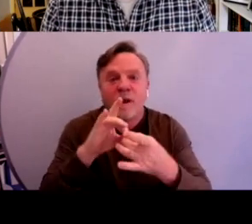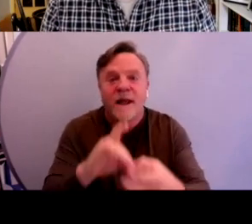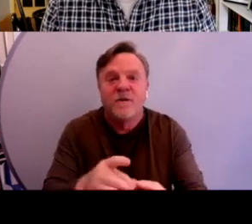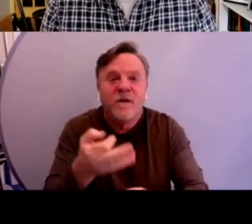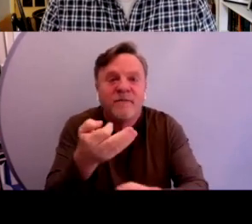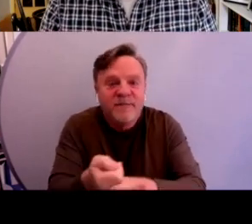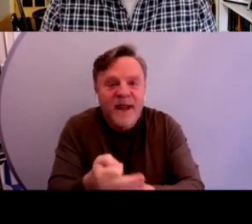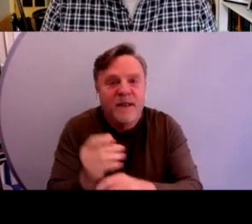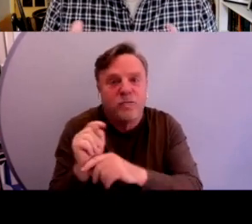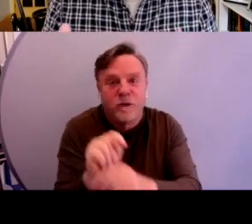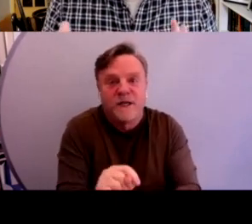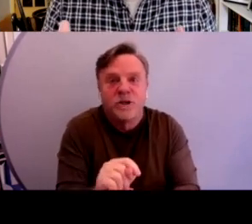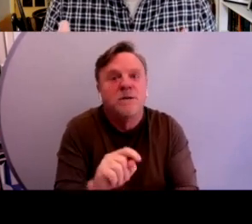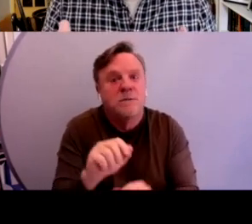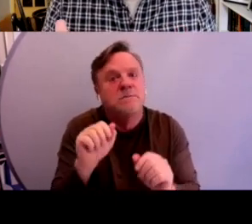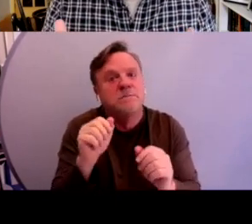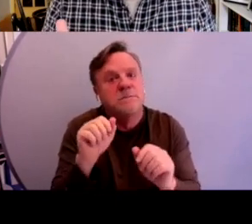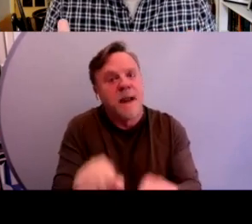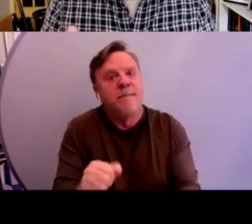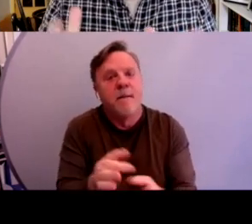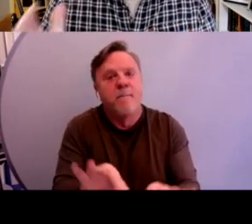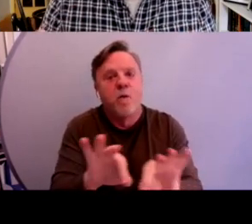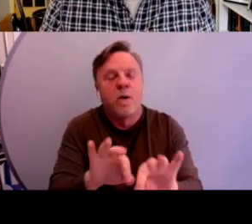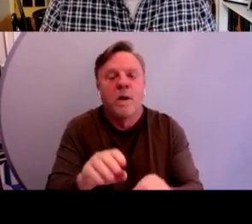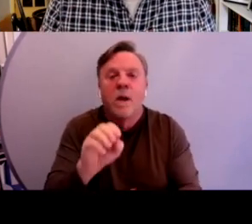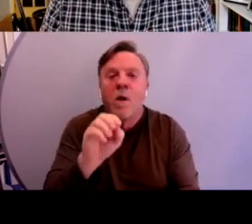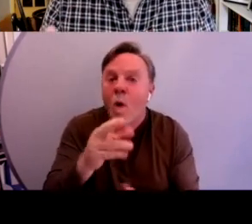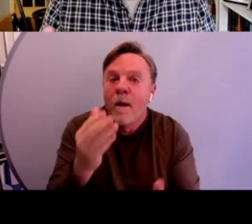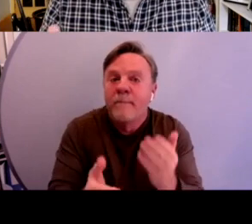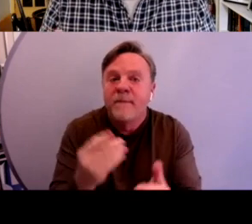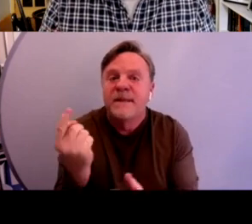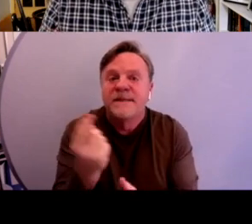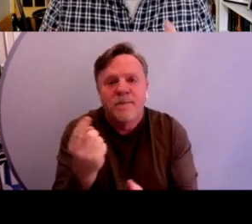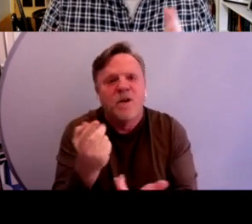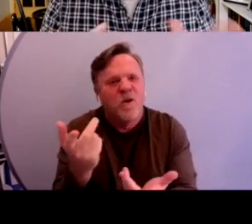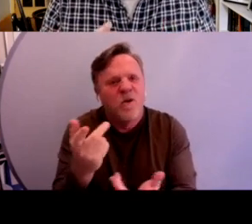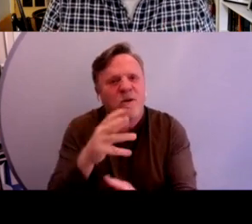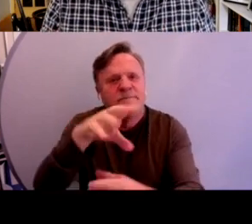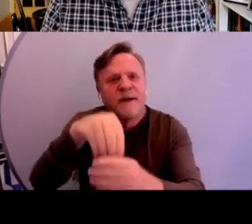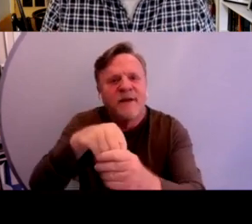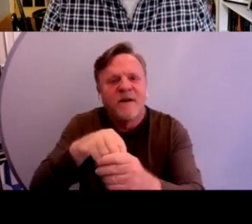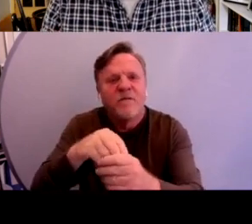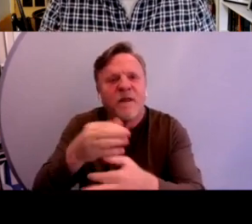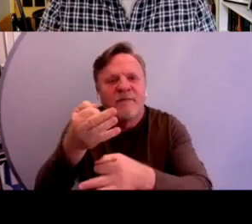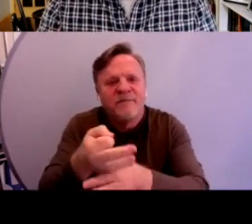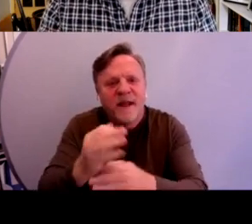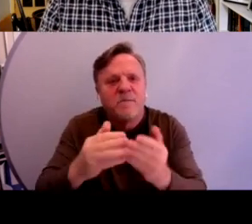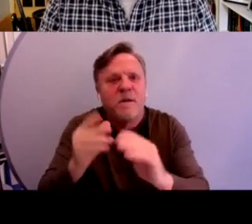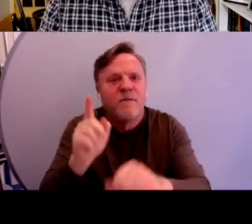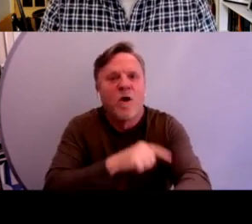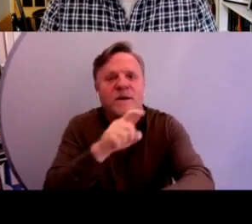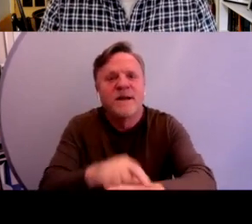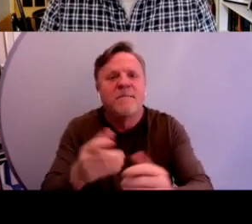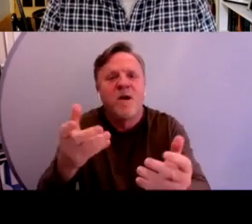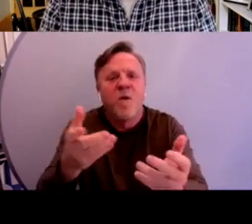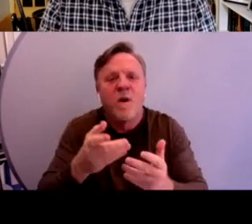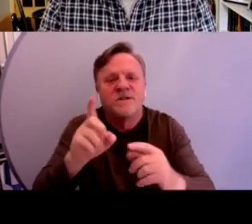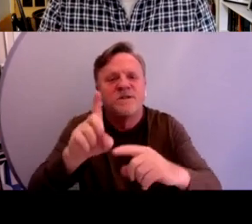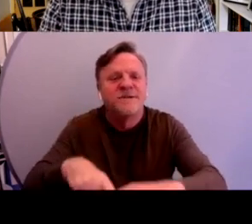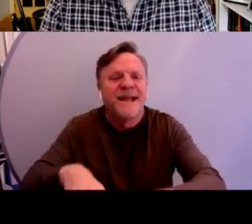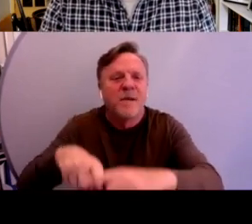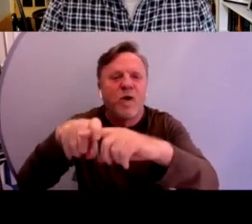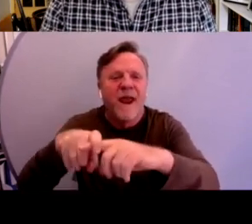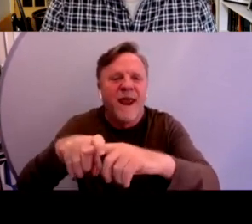can be important. Or maybe it's somebody who's been invested in a faith community for a long time and is looking to take a break. I don't want